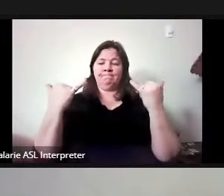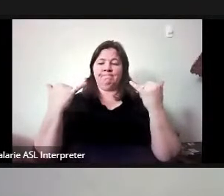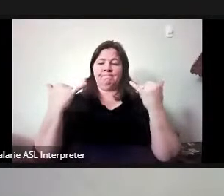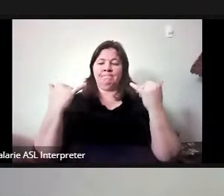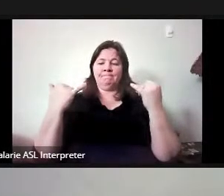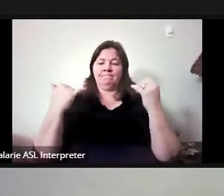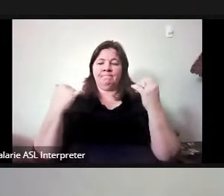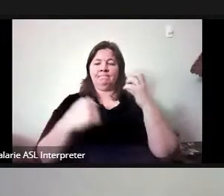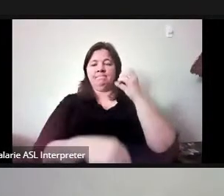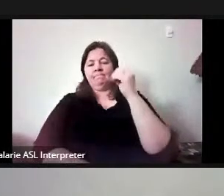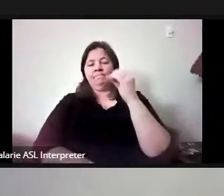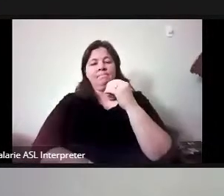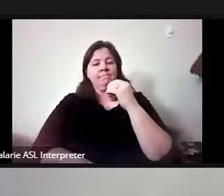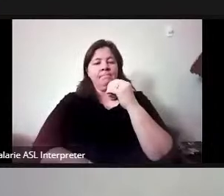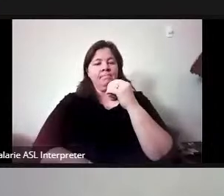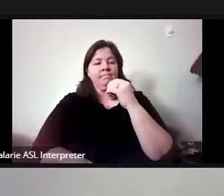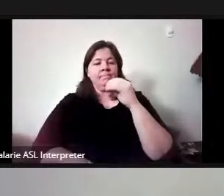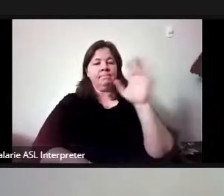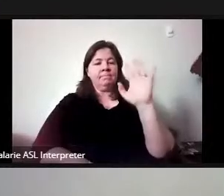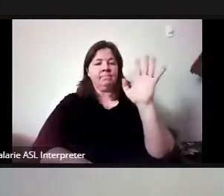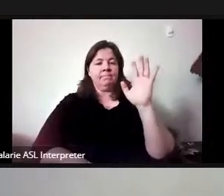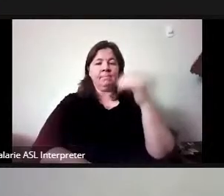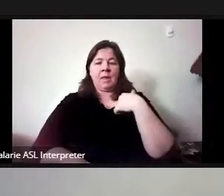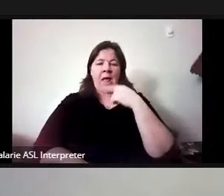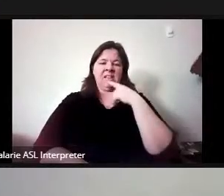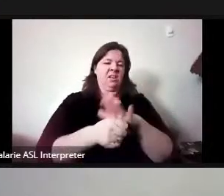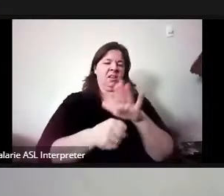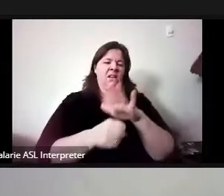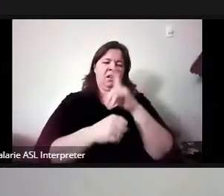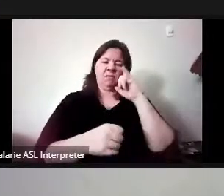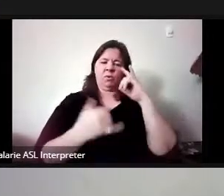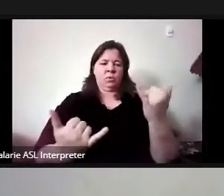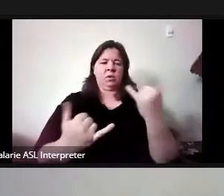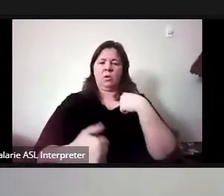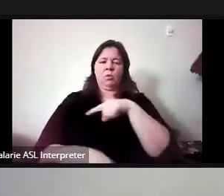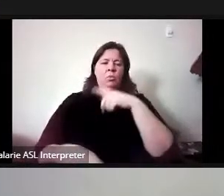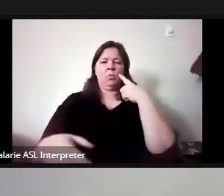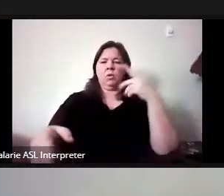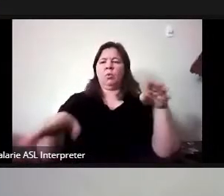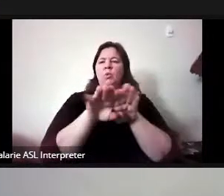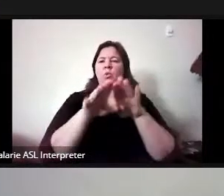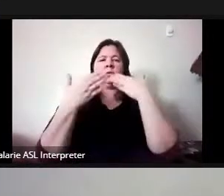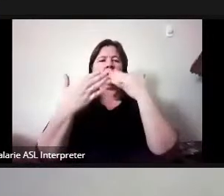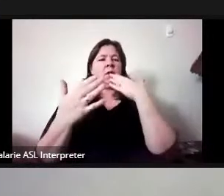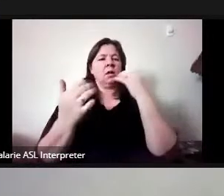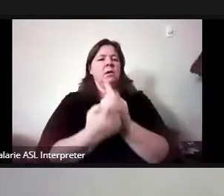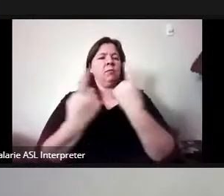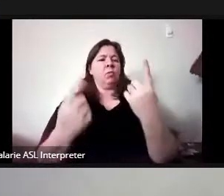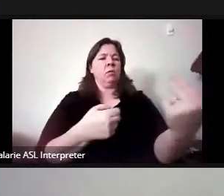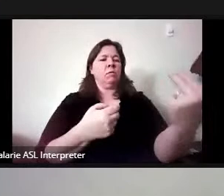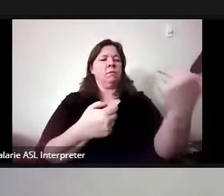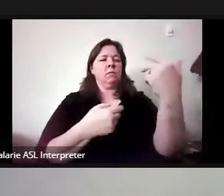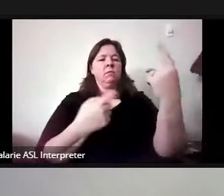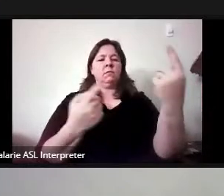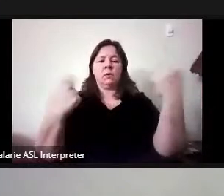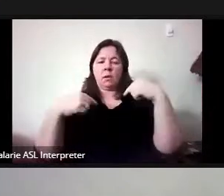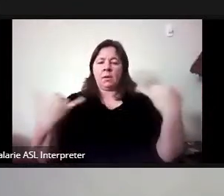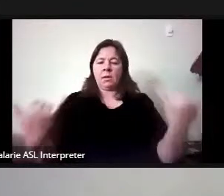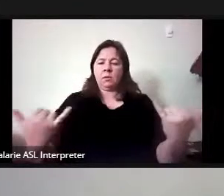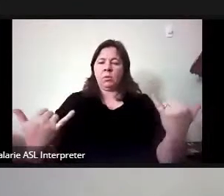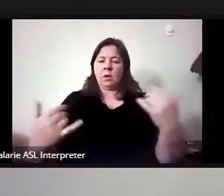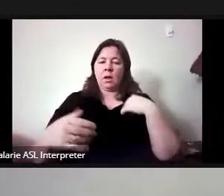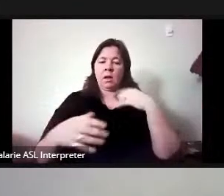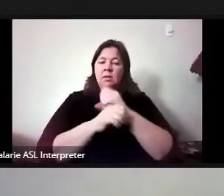Sorry, Jacob. We're done. Yeah, I've said enough for today. So we're pretty much done. Thanks everybody for attending, and